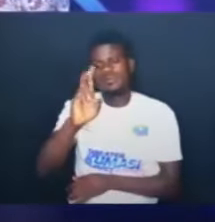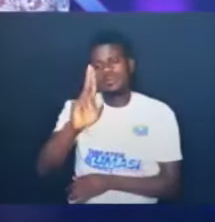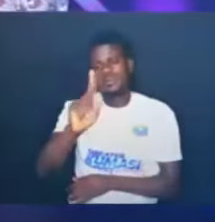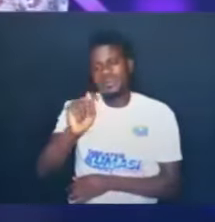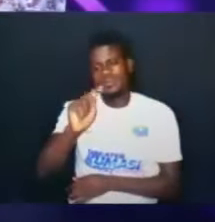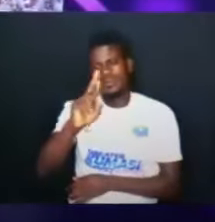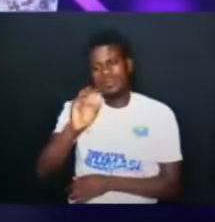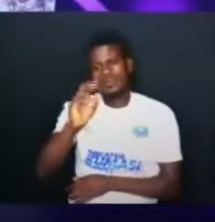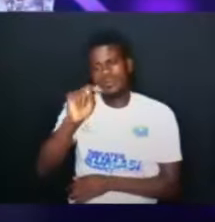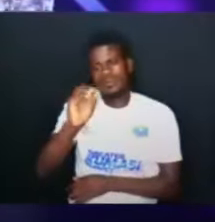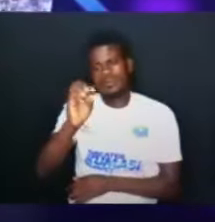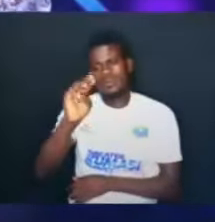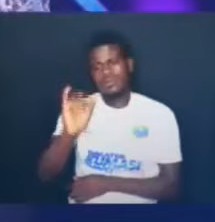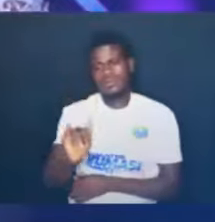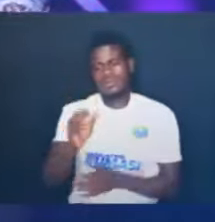28 says,